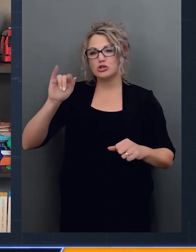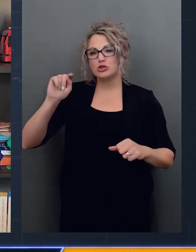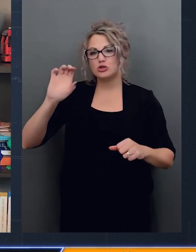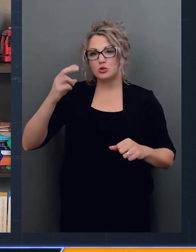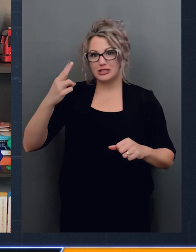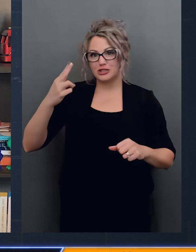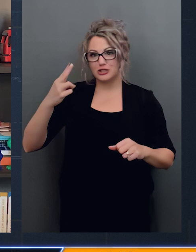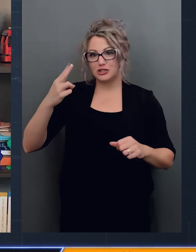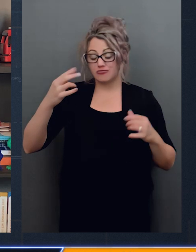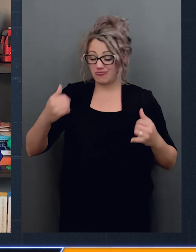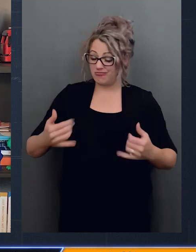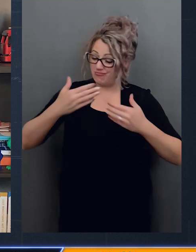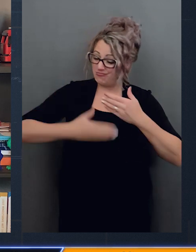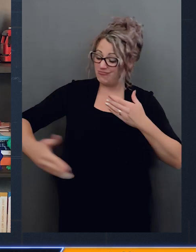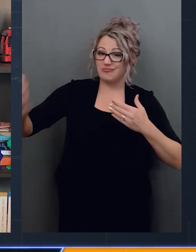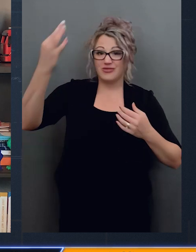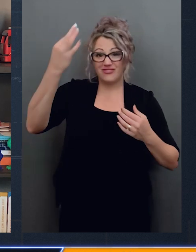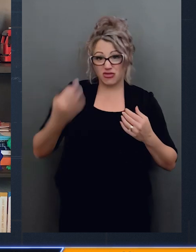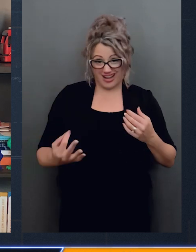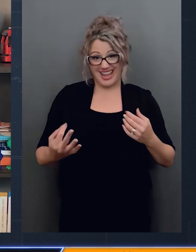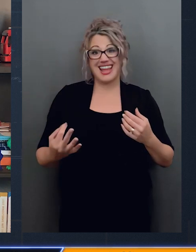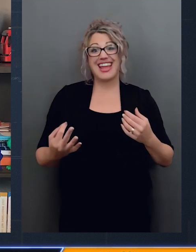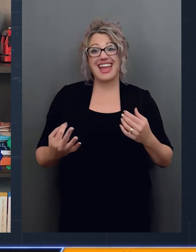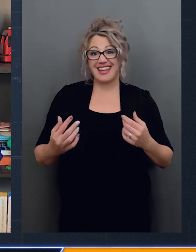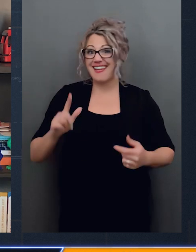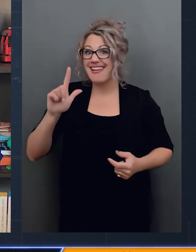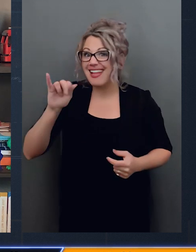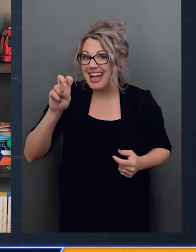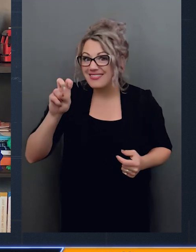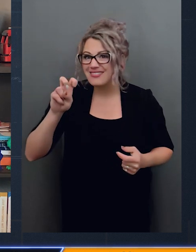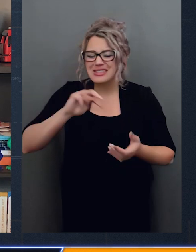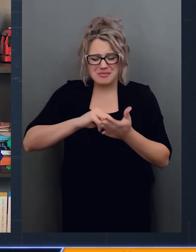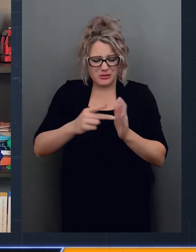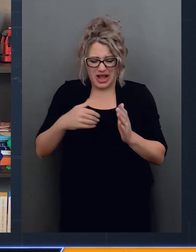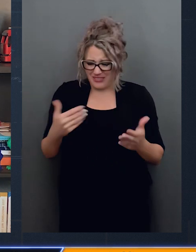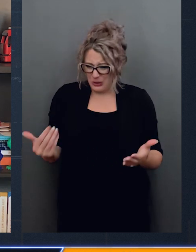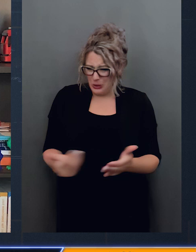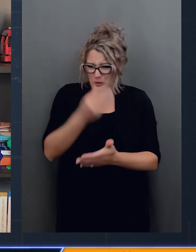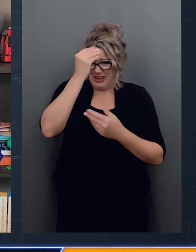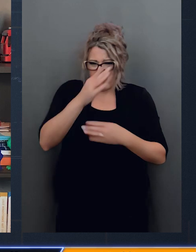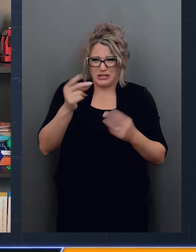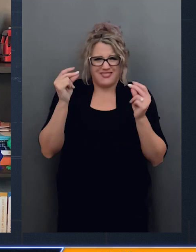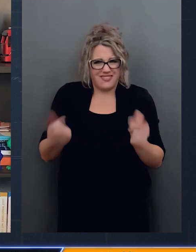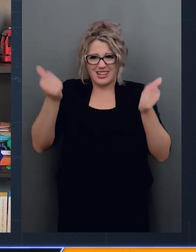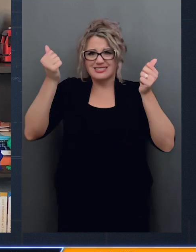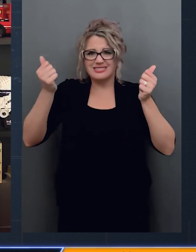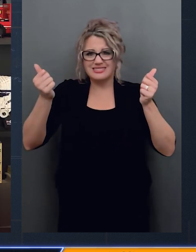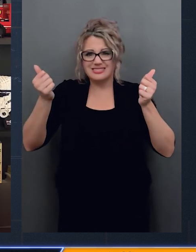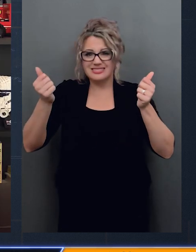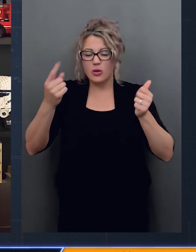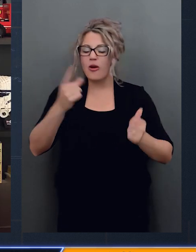have a weekly segment that you can join us on Fridays. You can see me live. This is going to mean you're going to get the latest news even